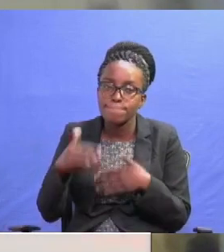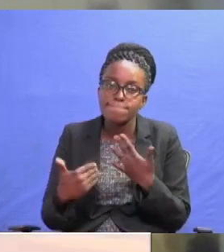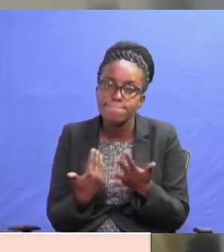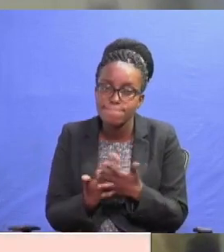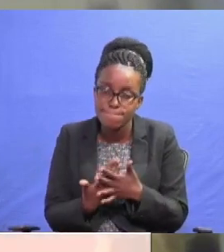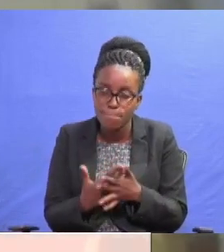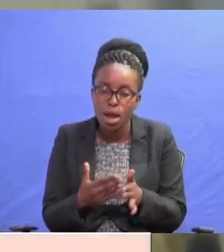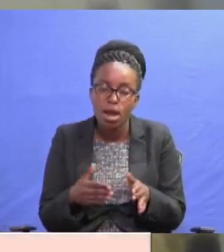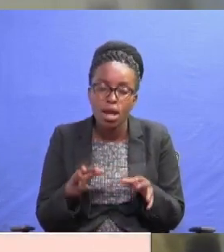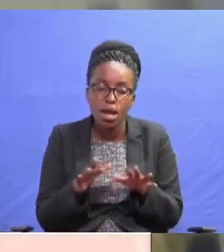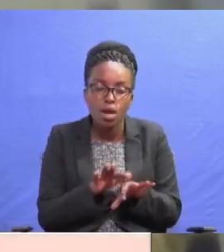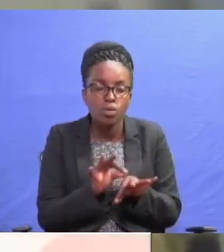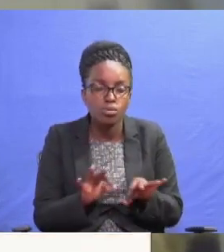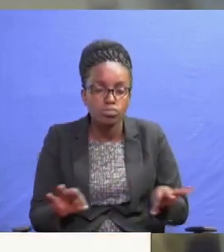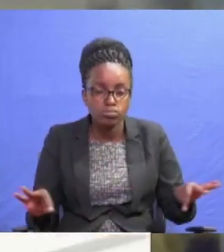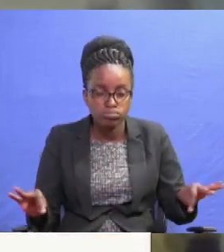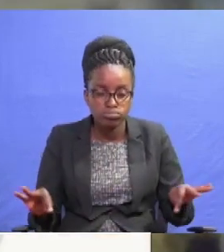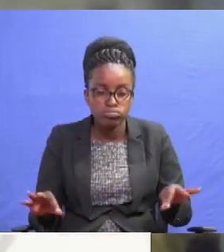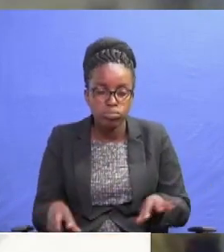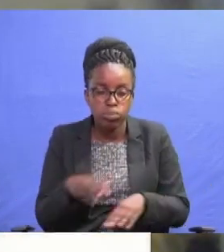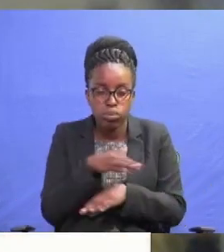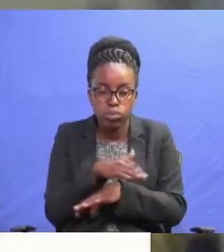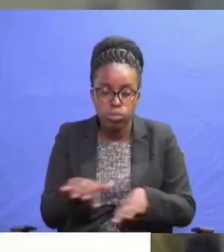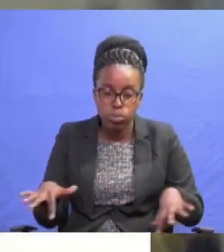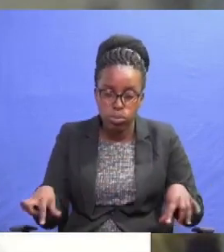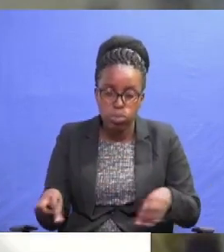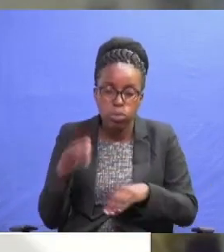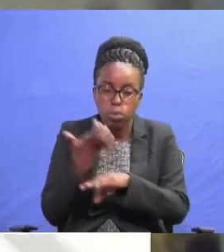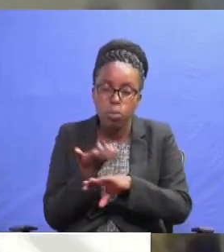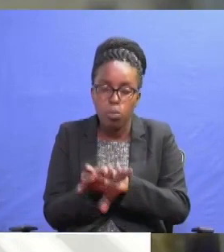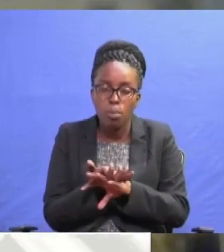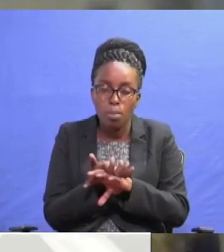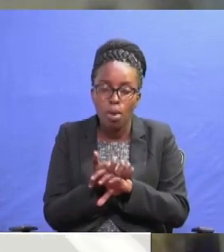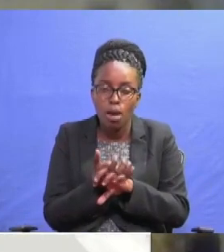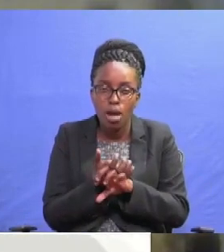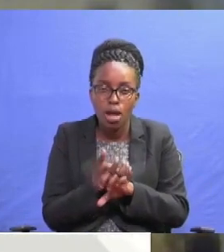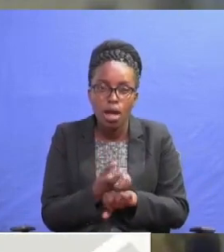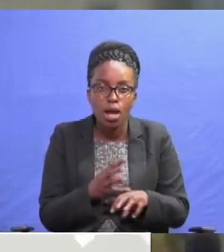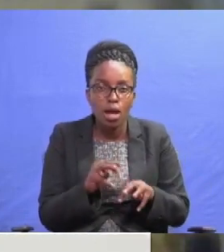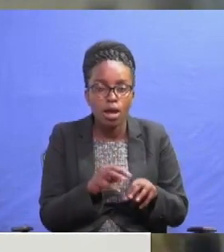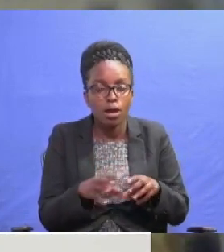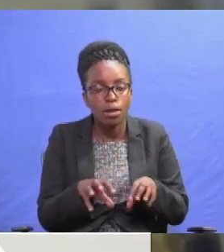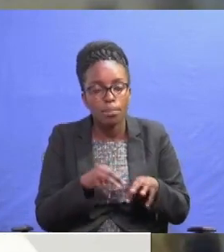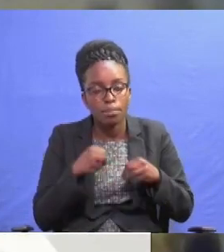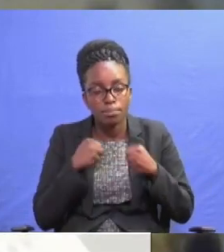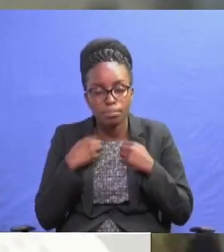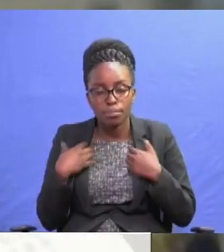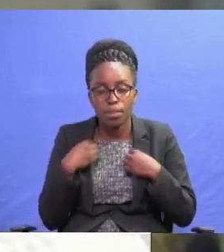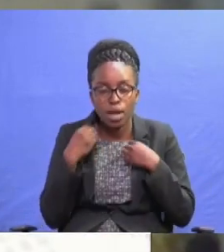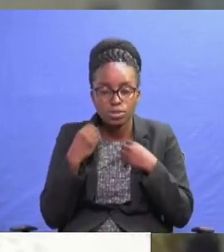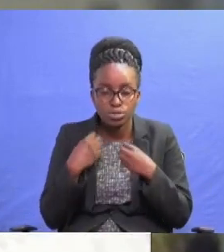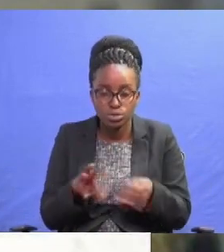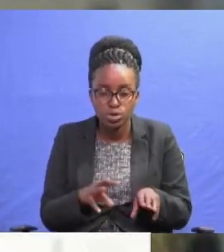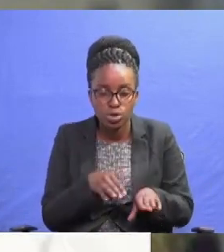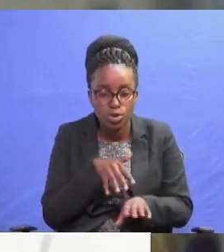slopes have an underlying rock, so they will always dislodge these materials, and the material will flow down. And therefore, the warning to our people